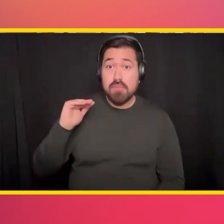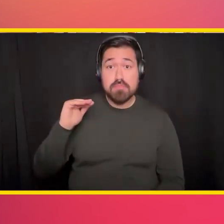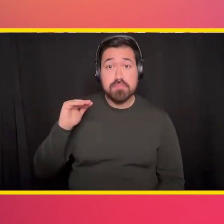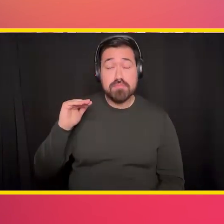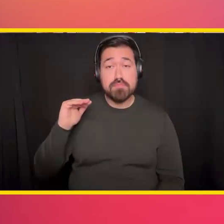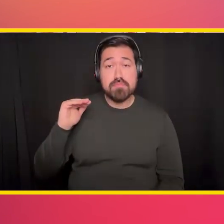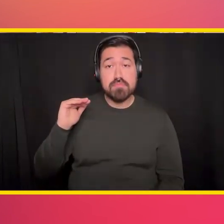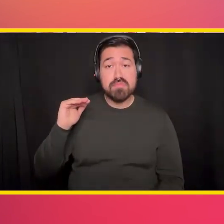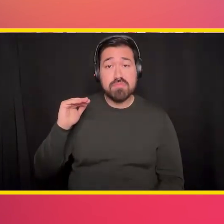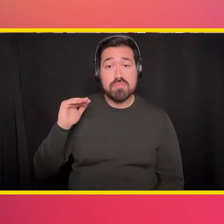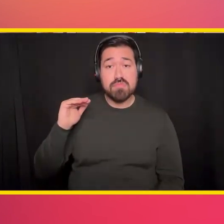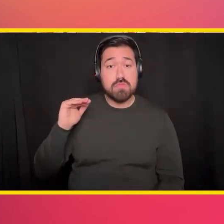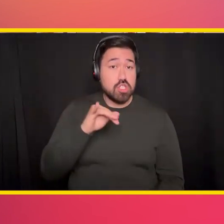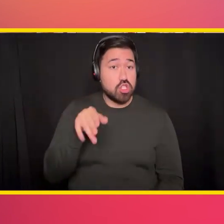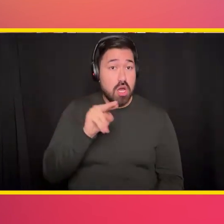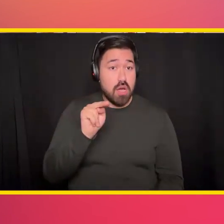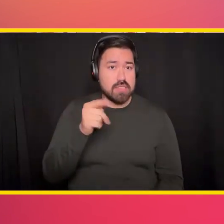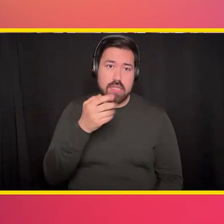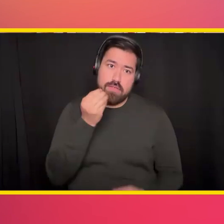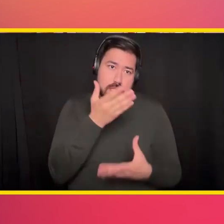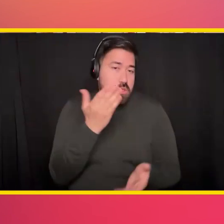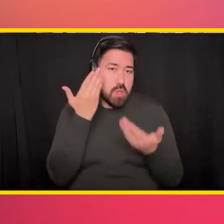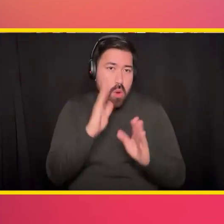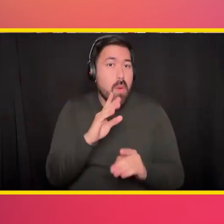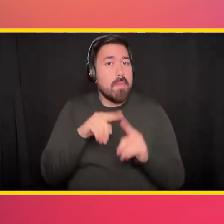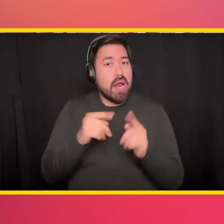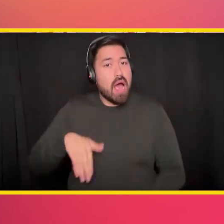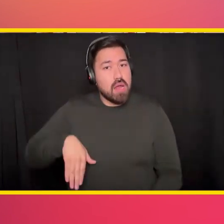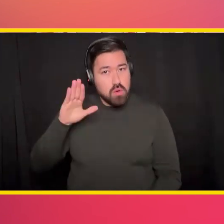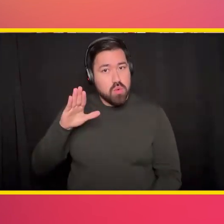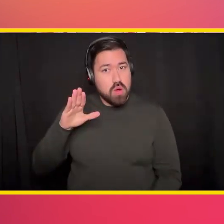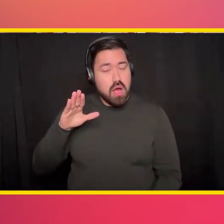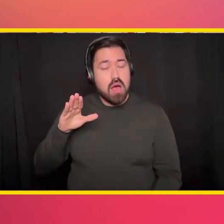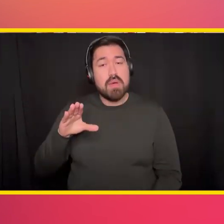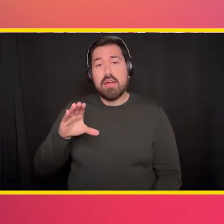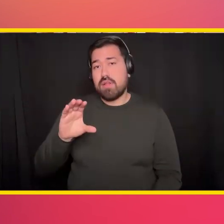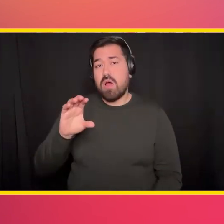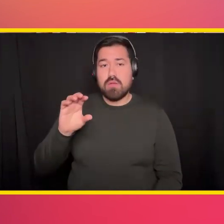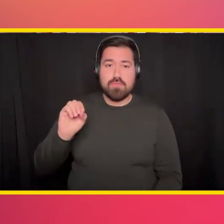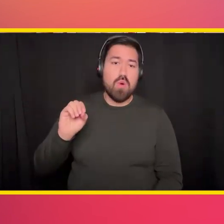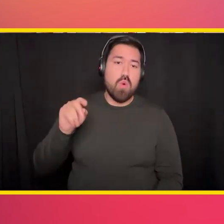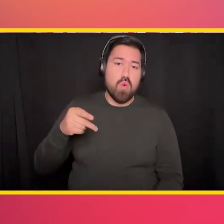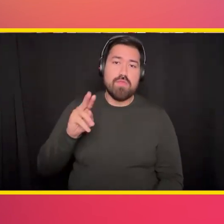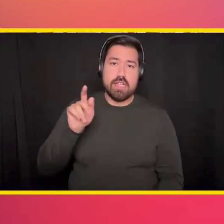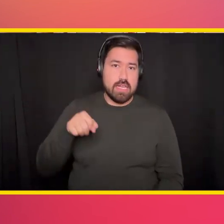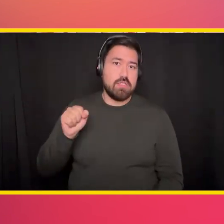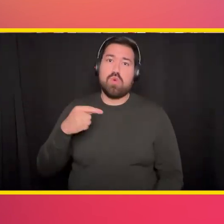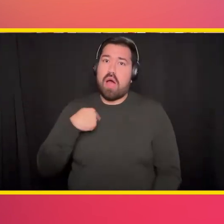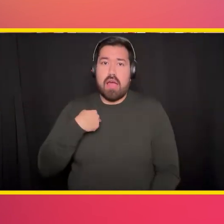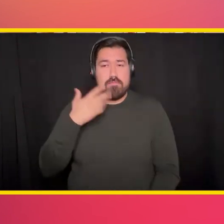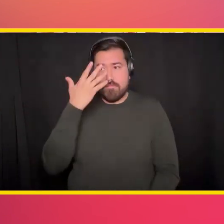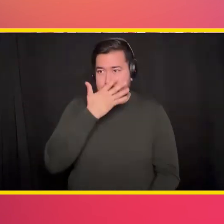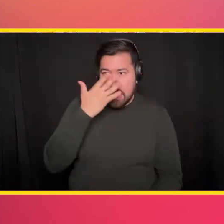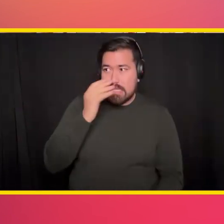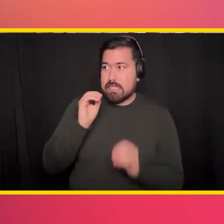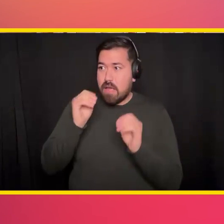in John, this is information you don't know, but I grew up in an orphanage in South Korea. So I'm nameless, faceless, you